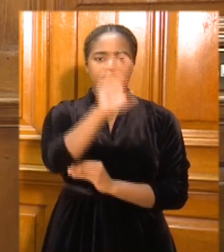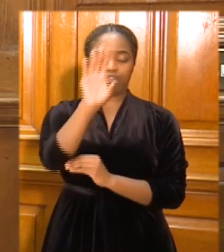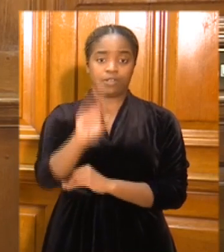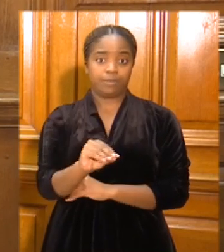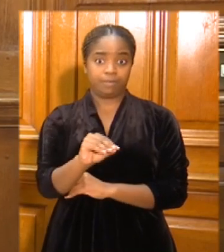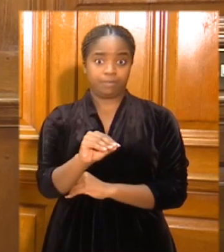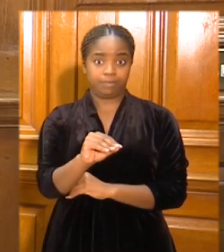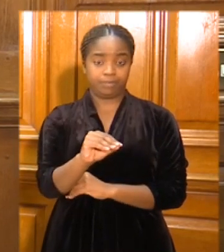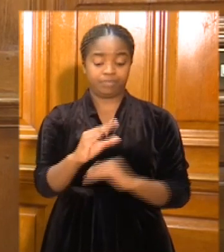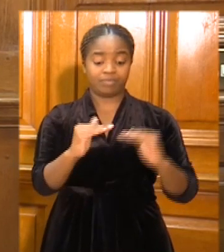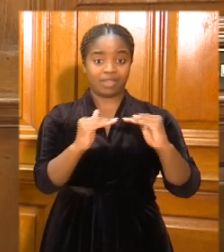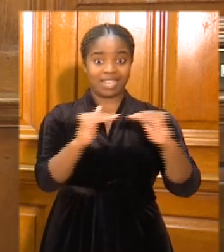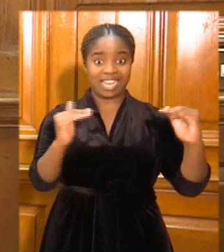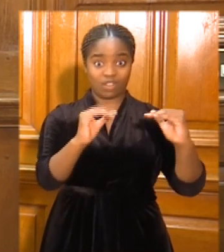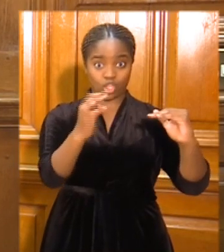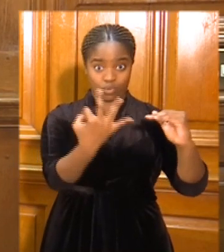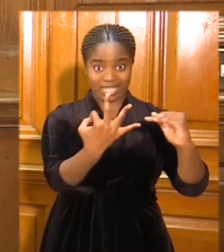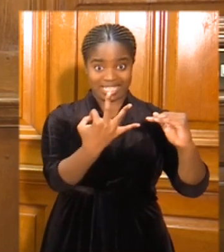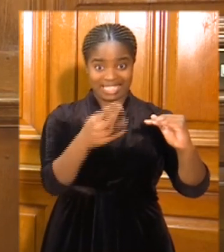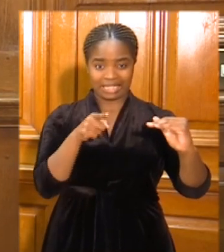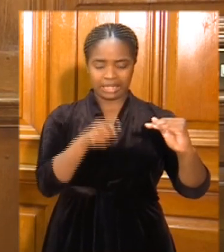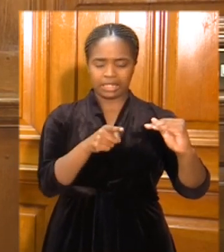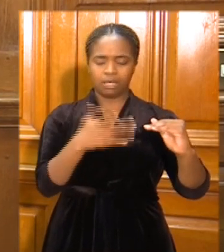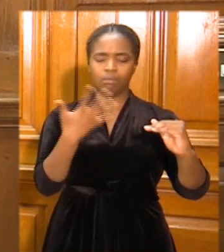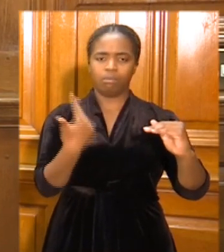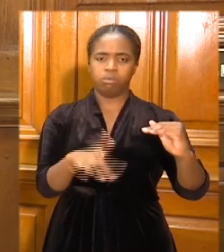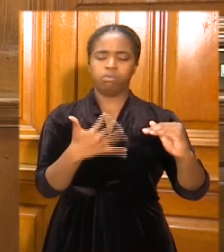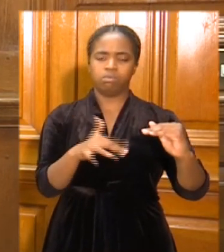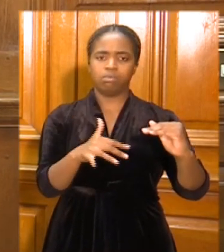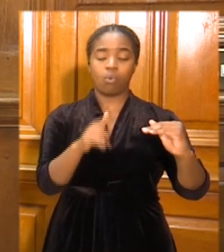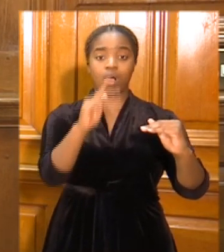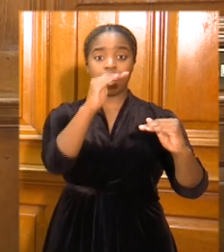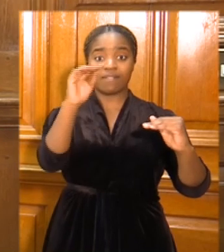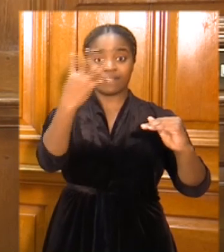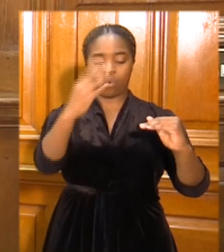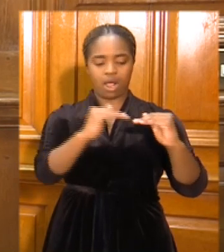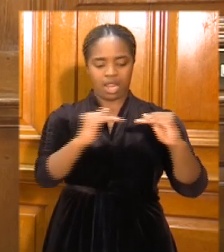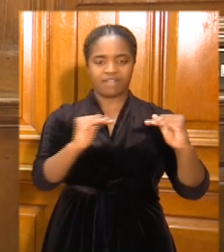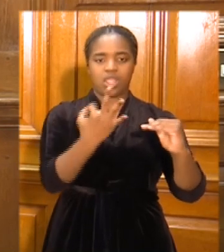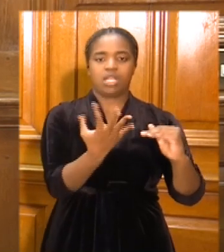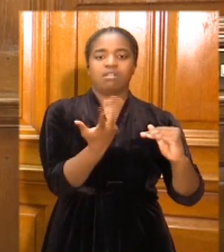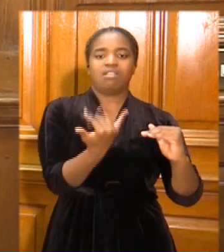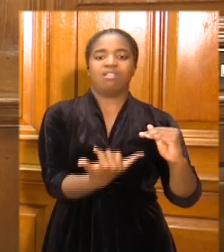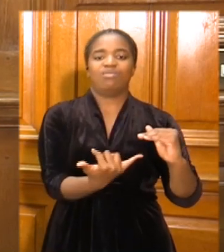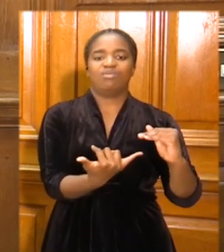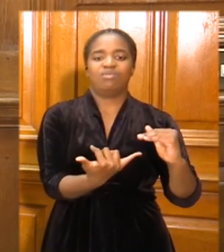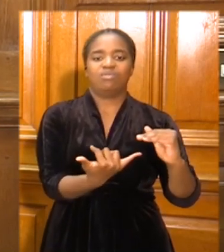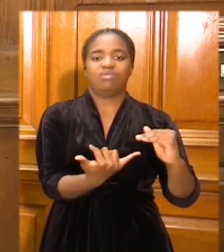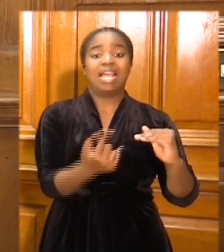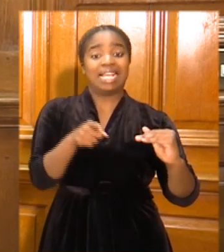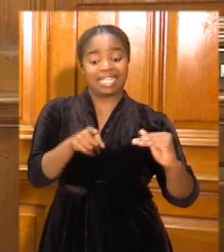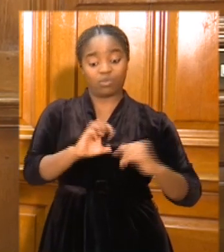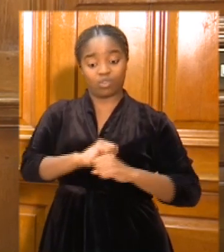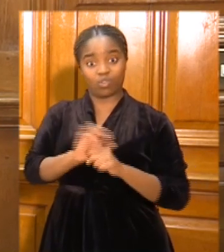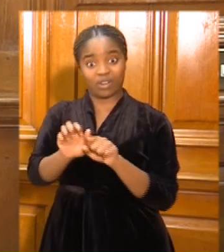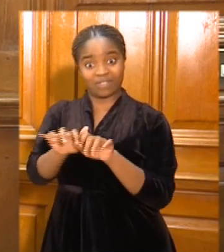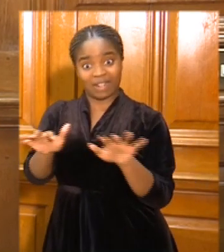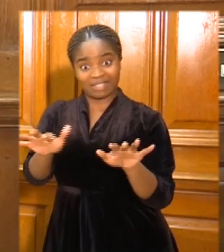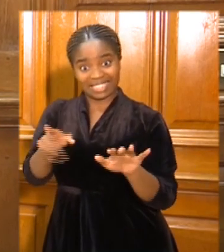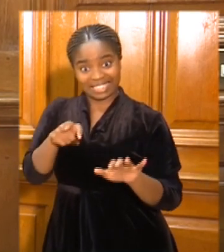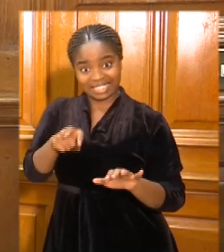Moving to alert level 3 marks a significant shift in our approach to the pandemic. This